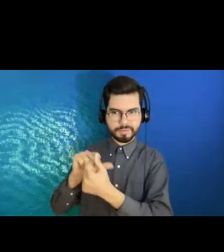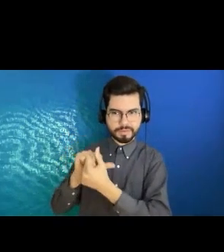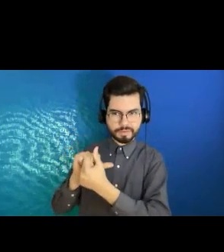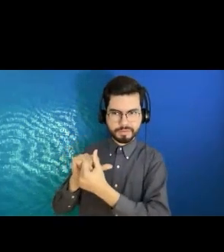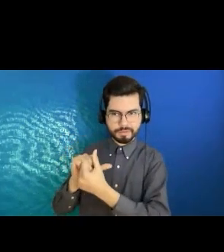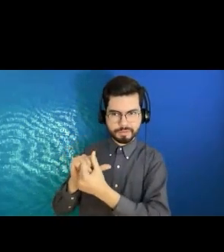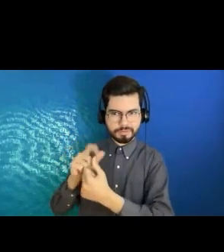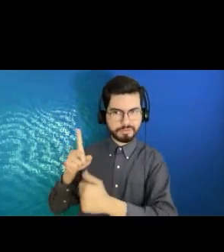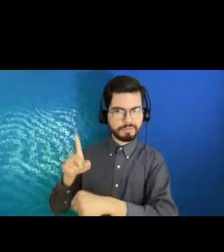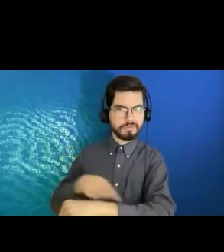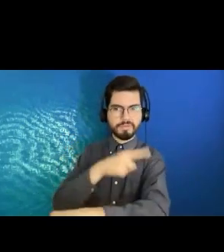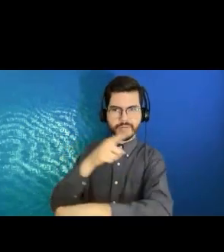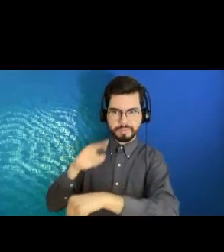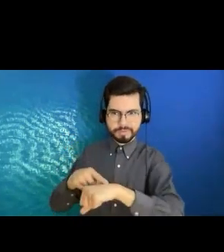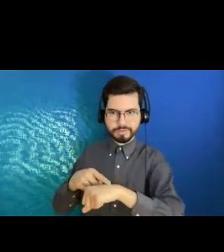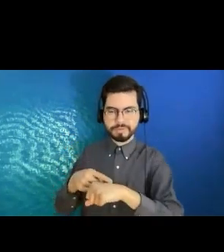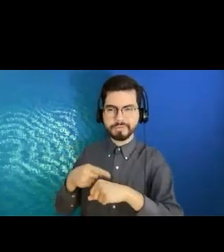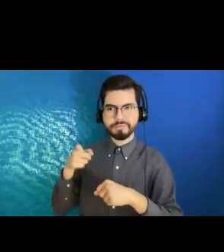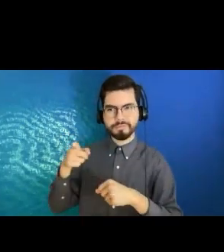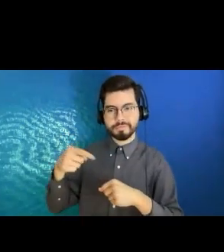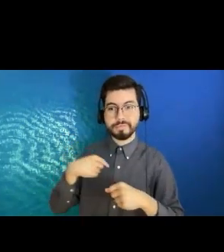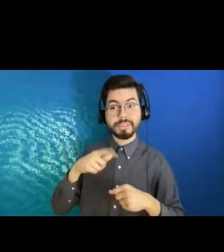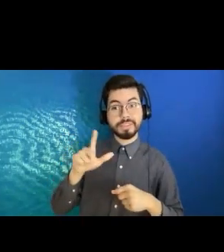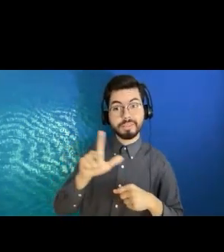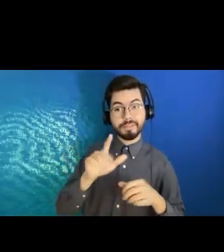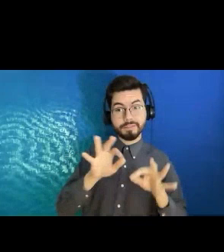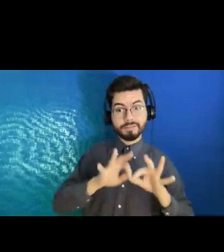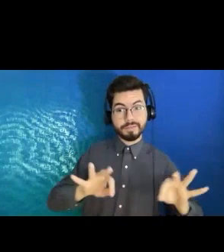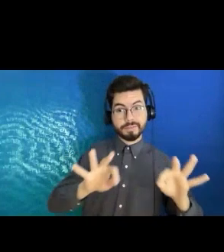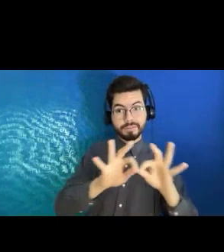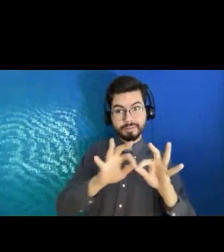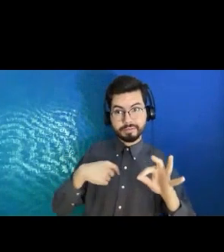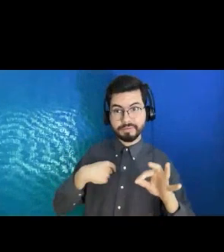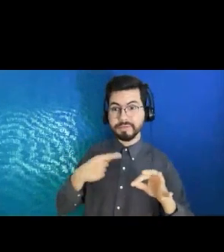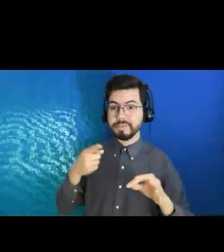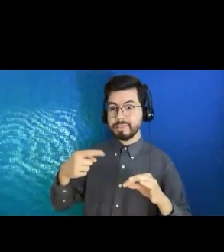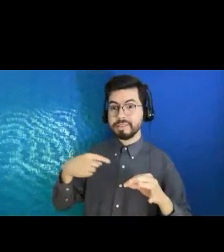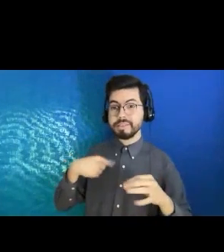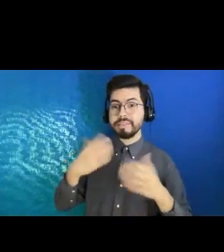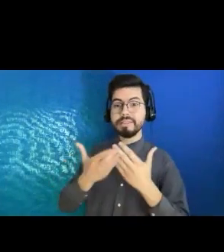fielder. Kerry was the pitcher, and it's just easier from like left field to say, "Come on, Gunn."